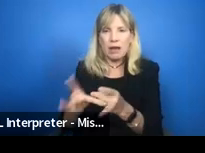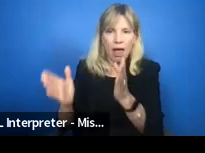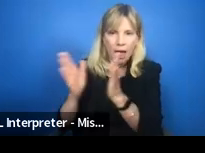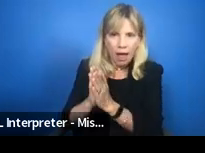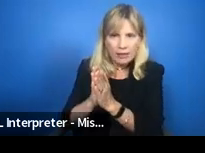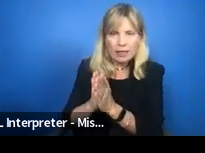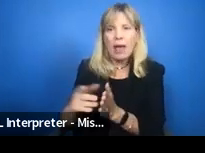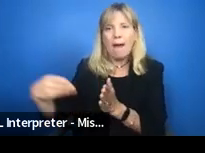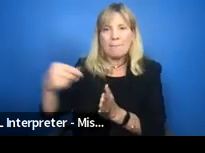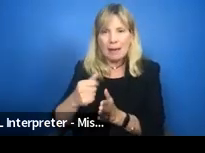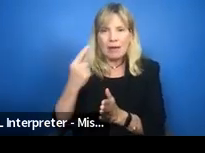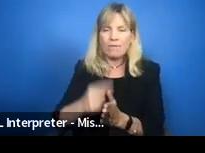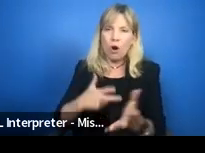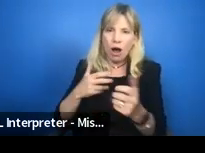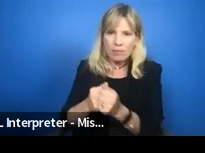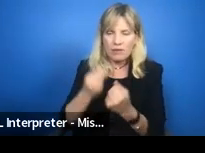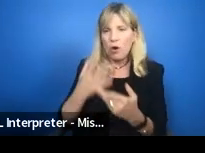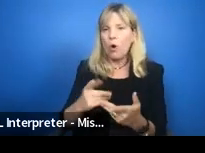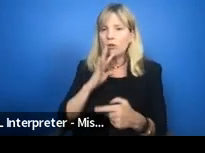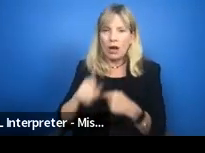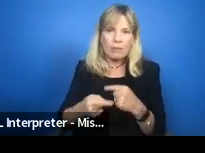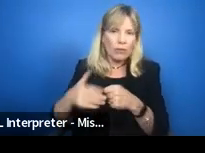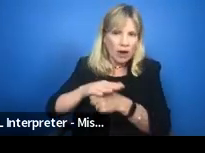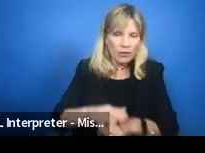for updating information or renewing coverage.